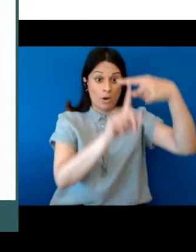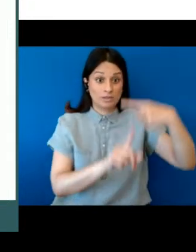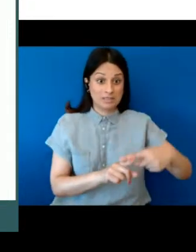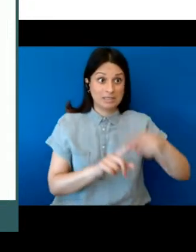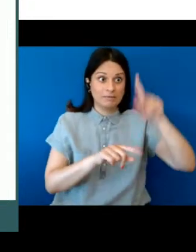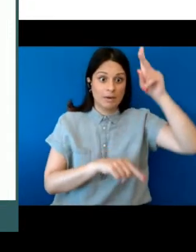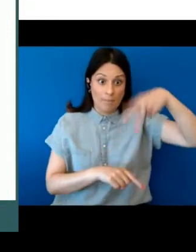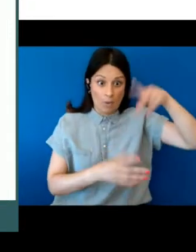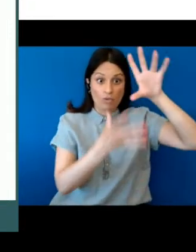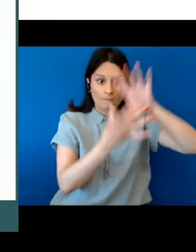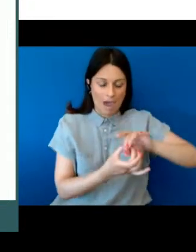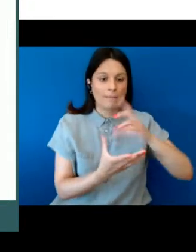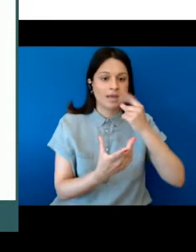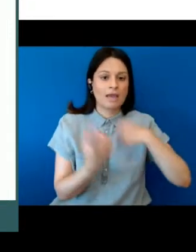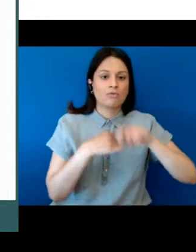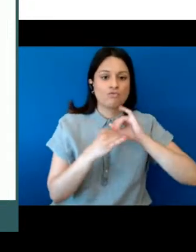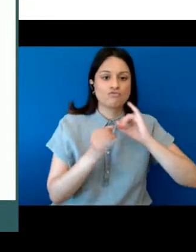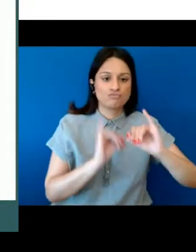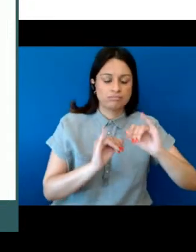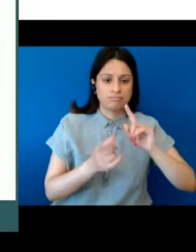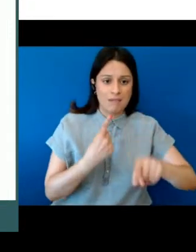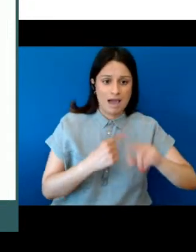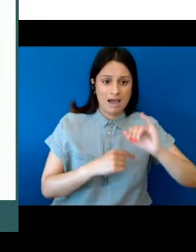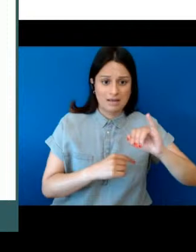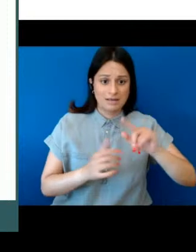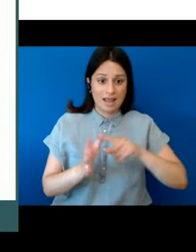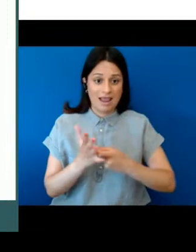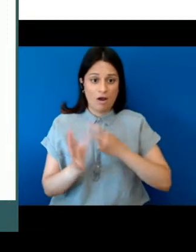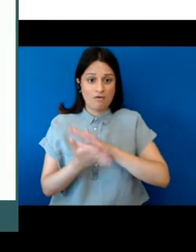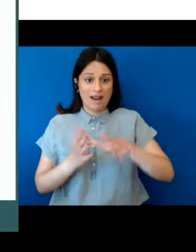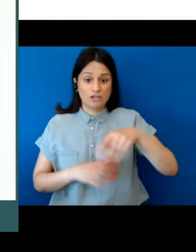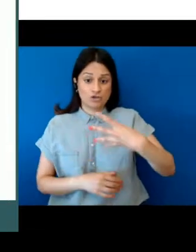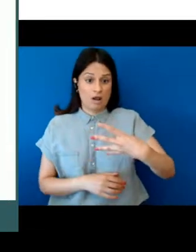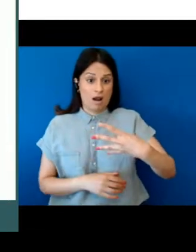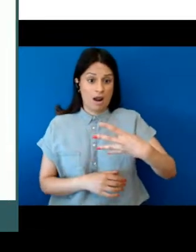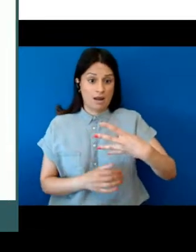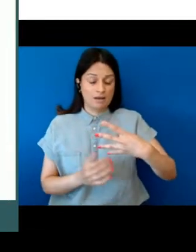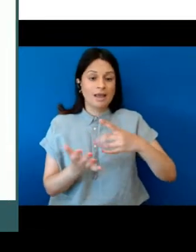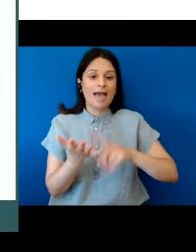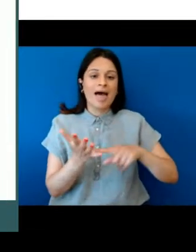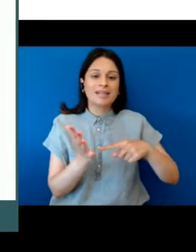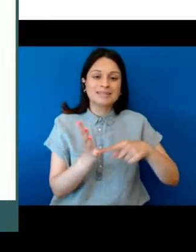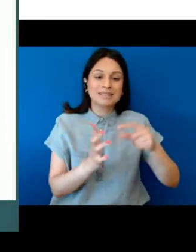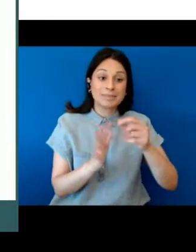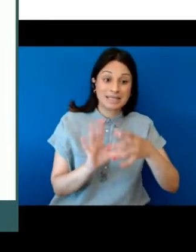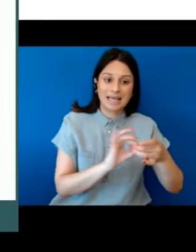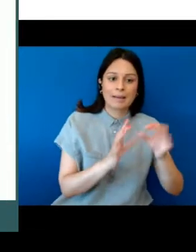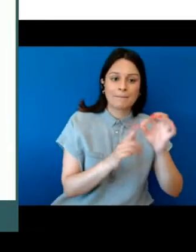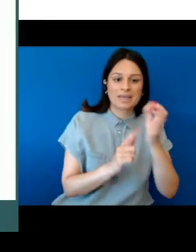And ARA H9 is the LTP in peanut.